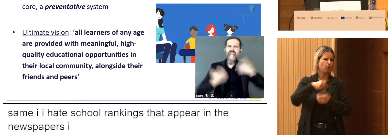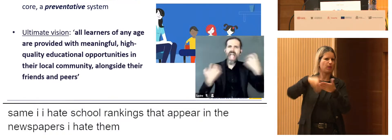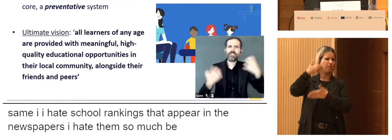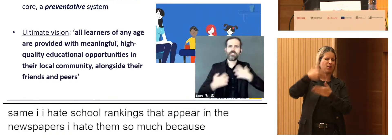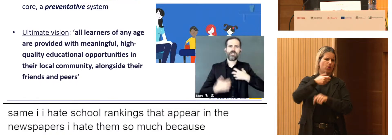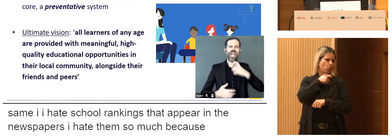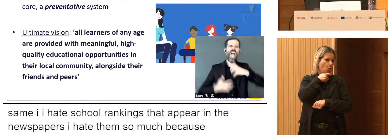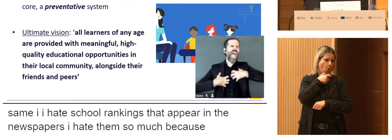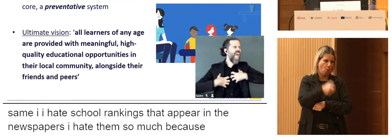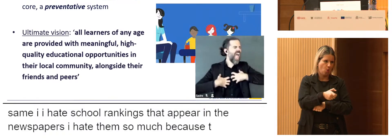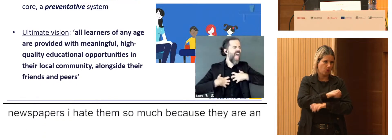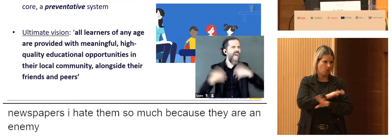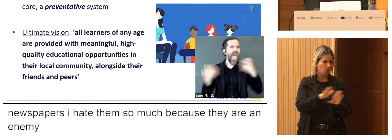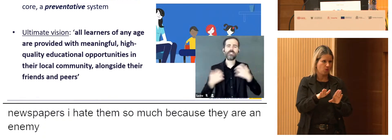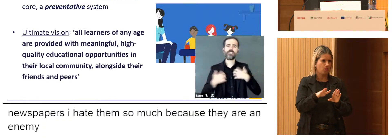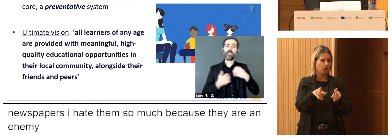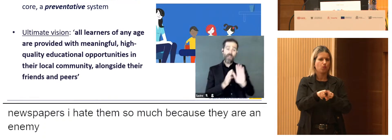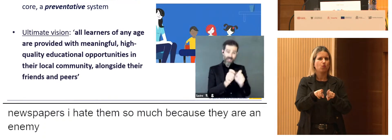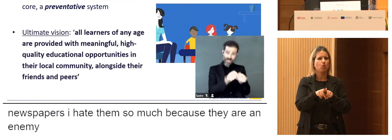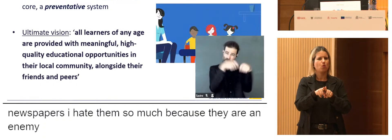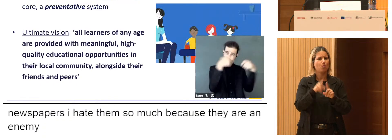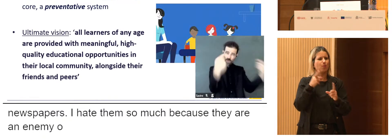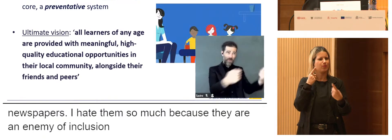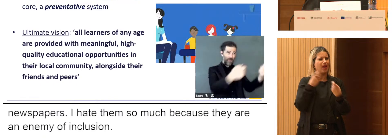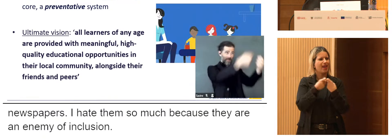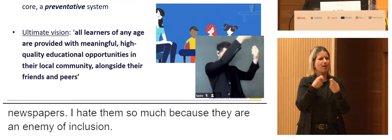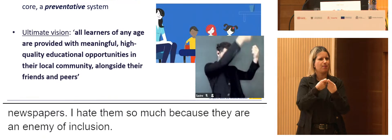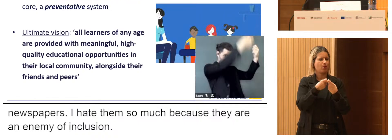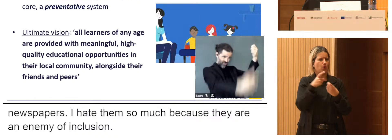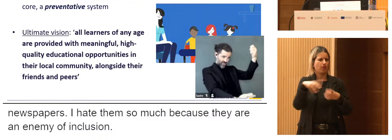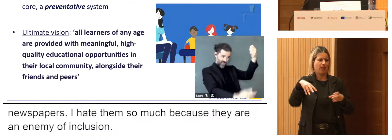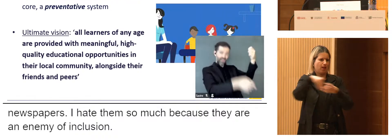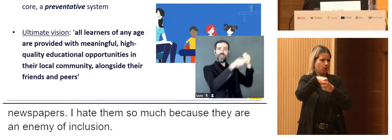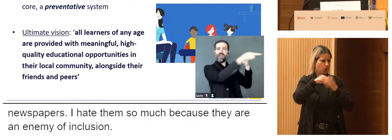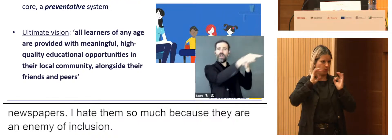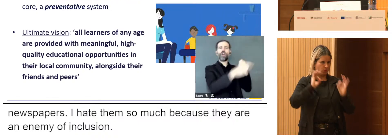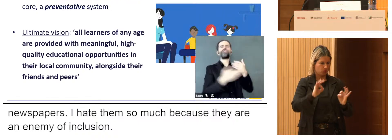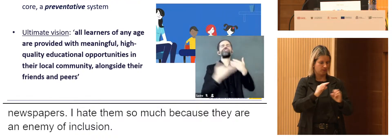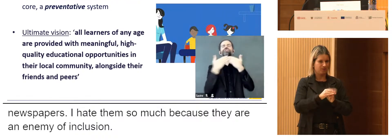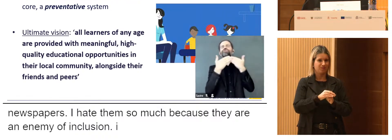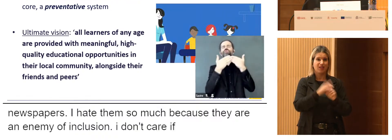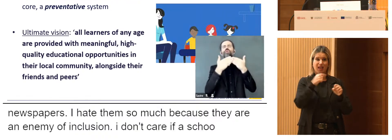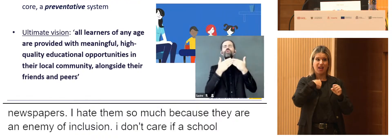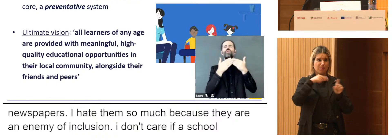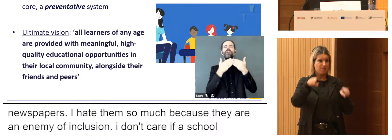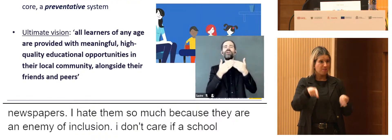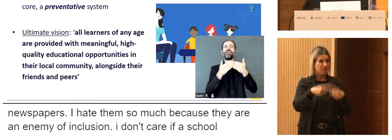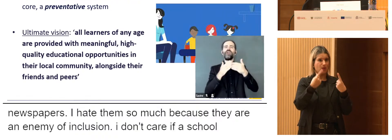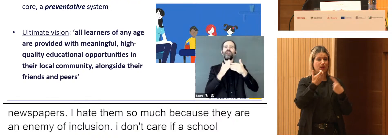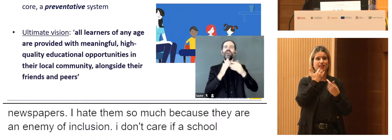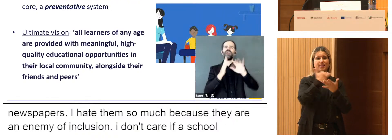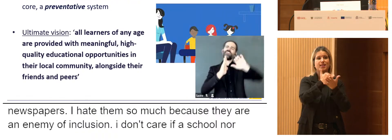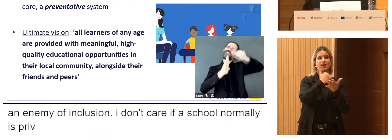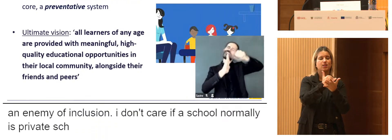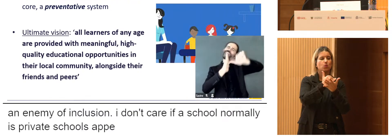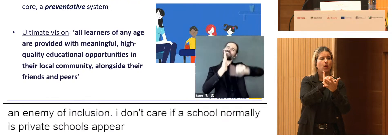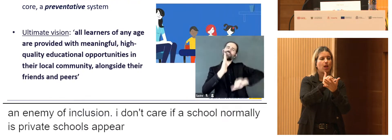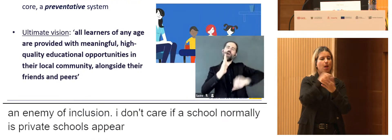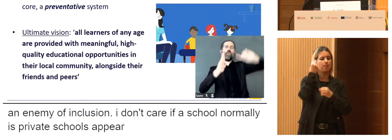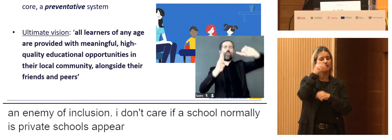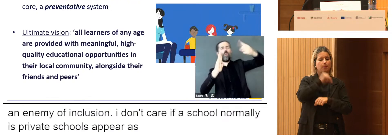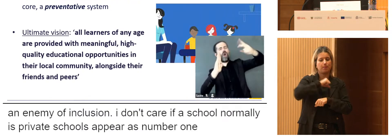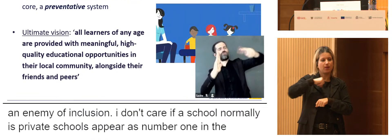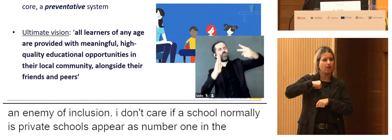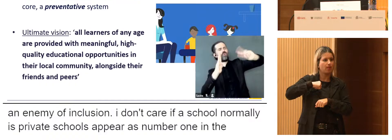an enemy of inclusion. I don't care if a school, normally it's private schools, appear as #1 in the